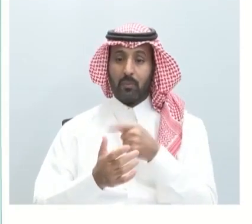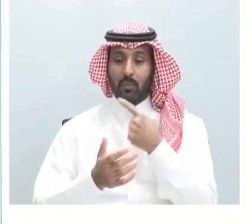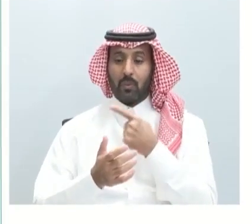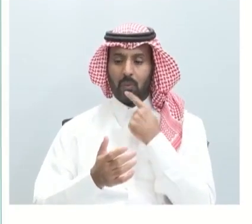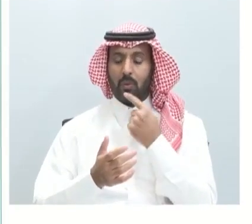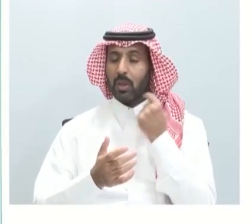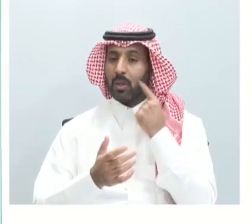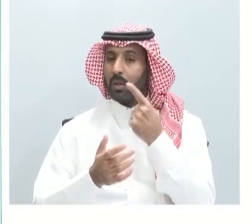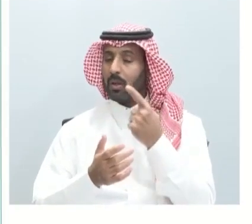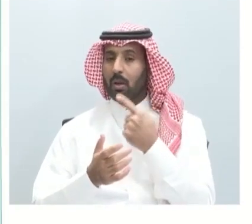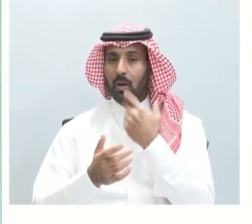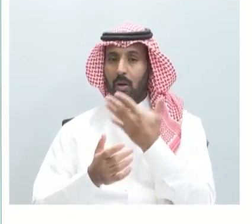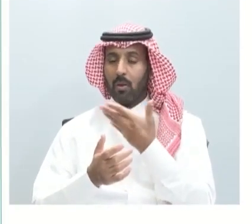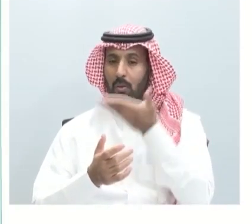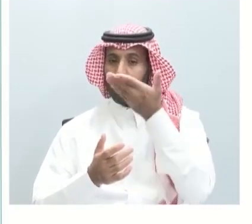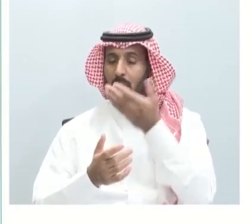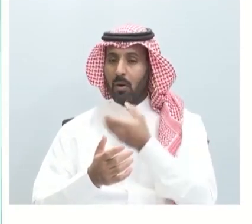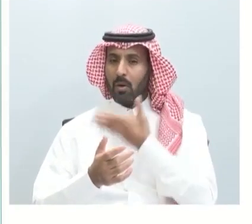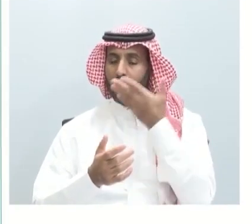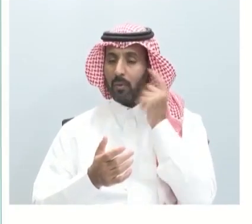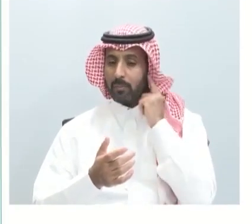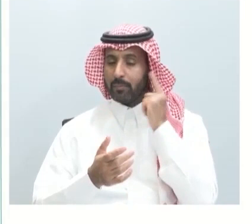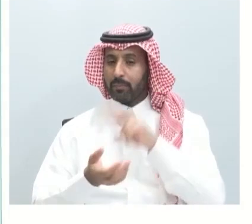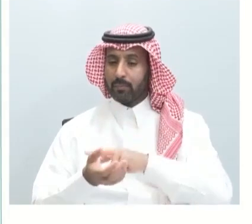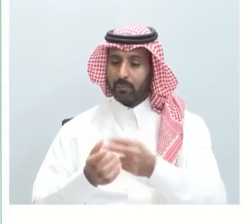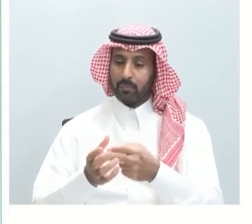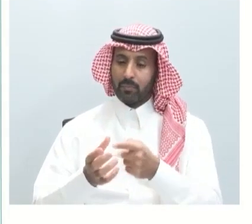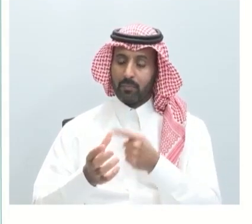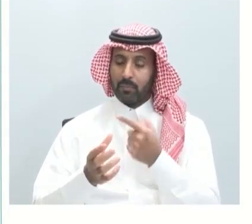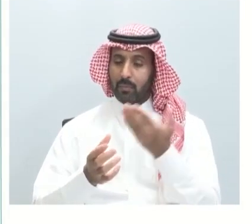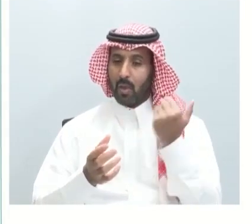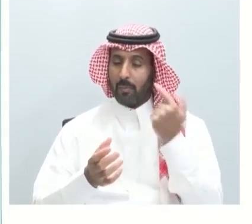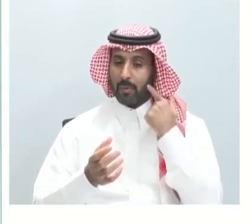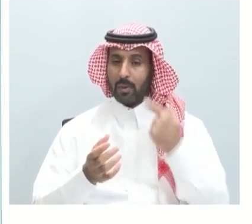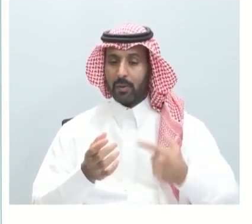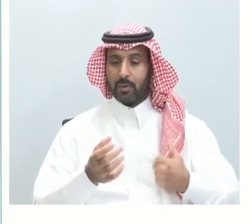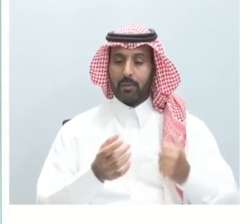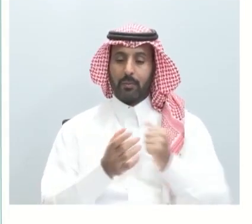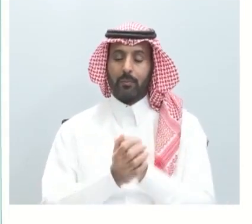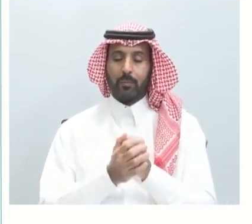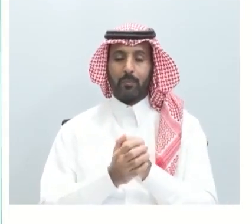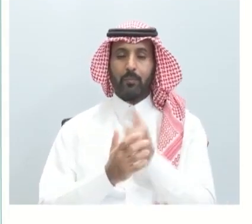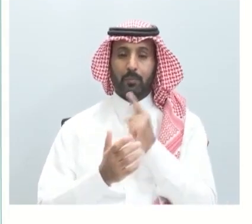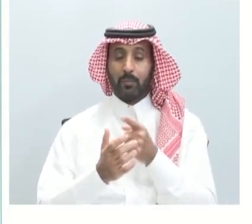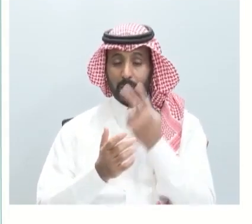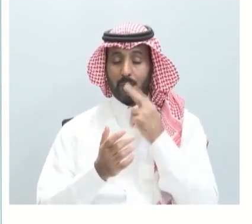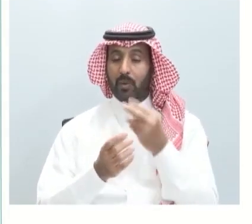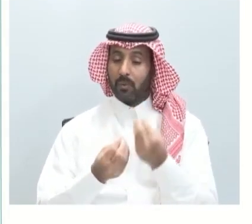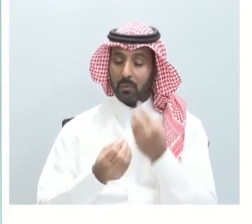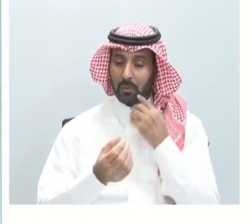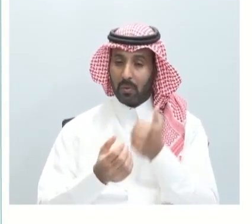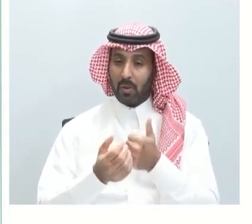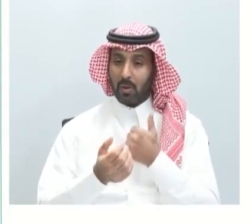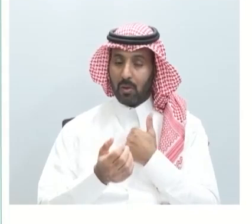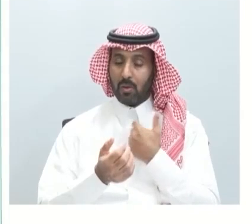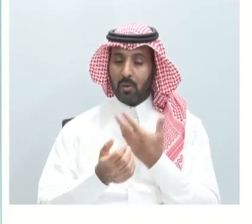enough. Everyone can hear you. Enough can be placed before nouns also. Before nouns, when you say, I have enough money, I